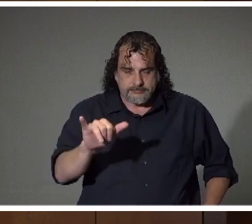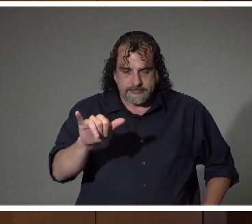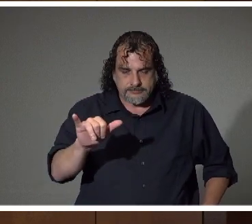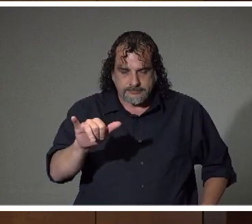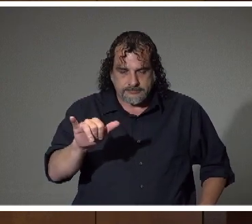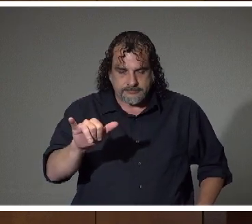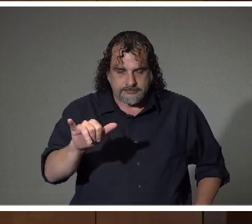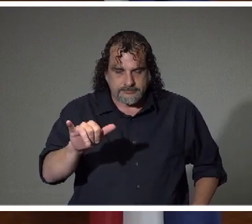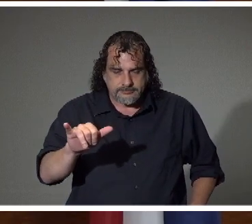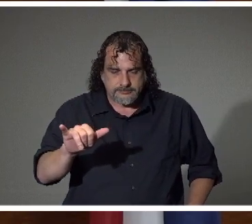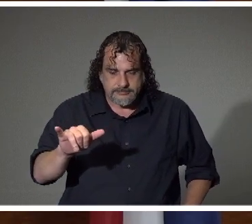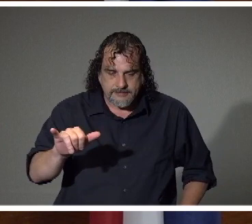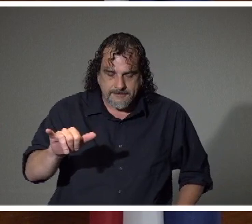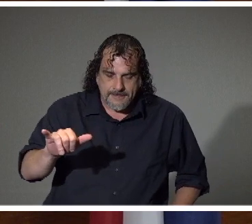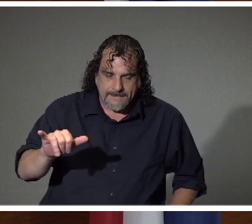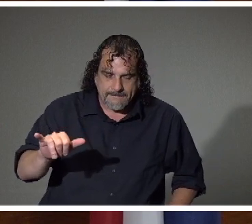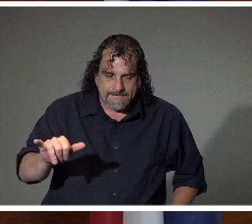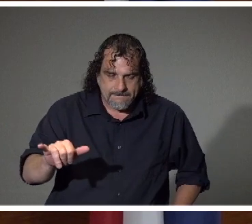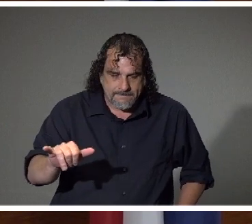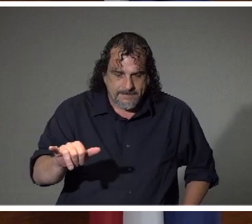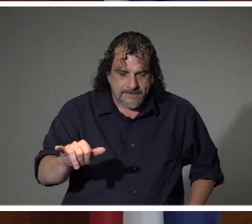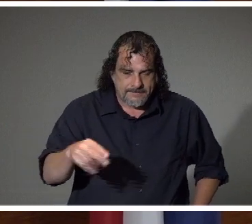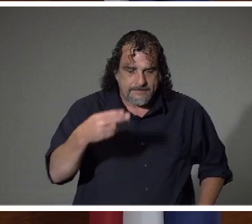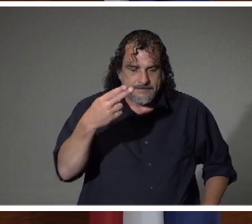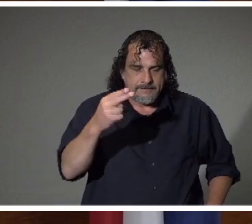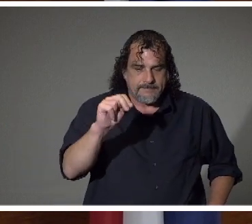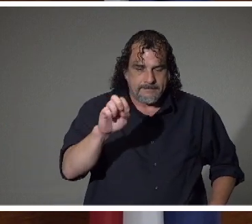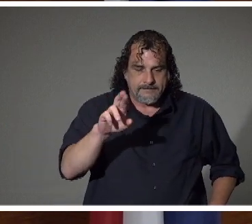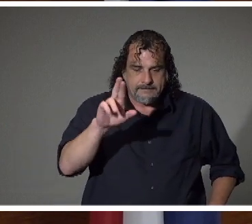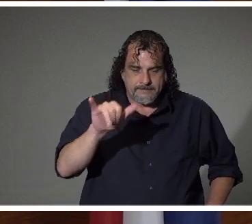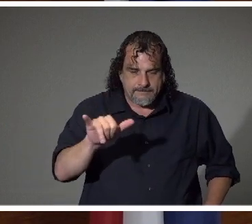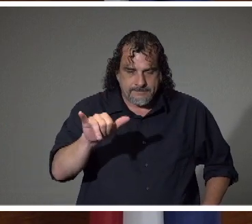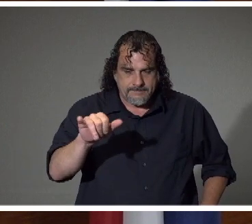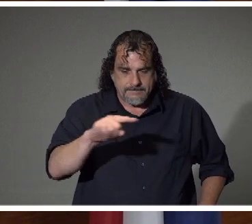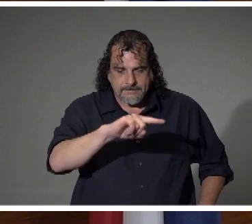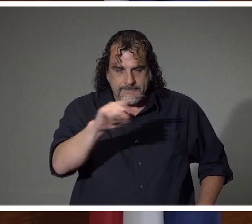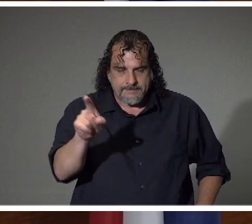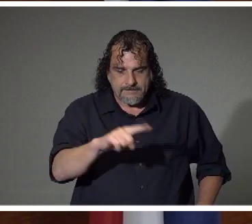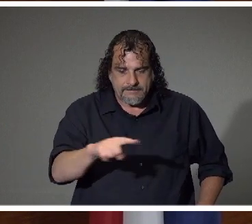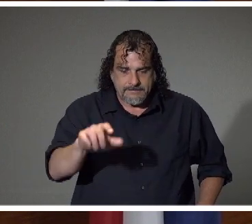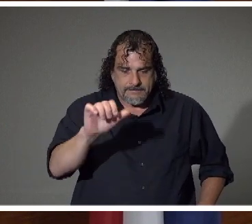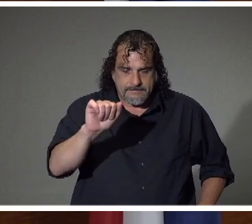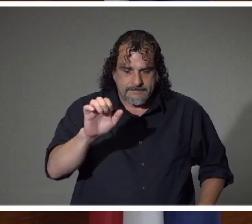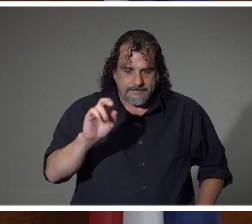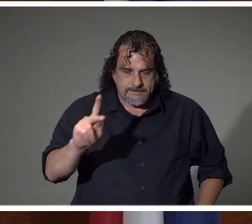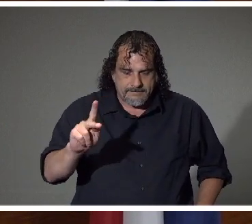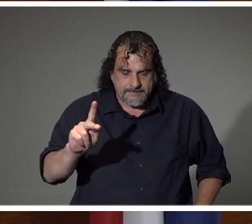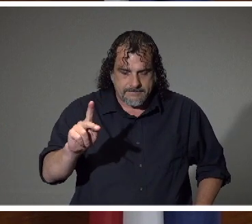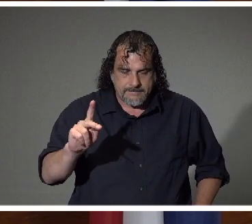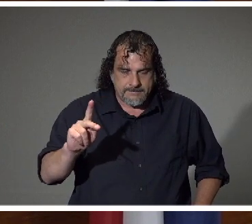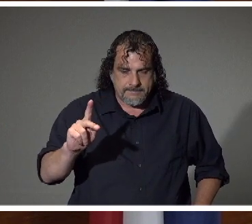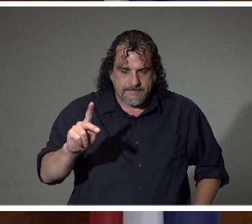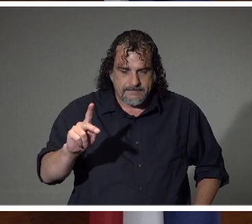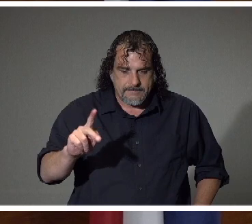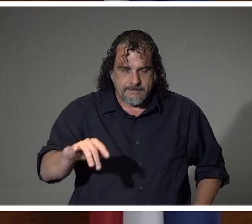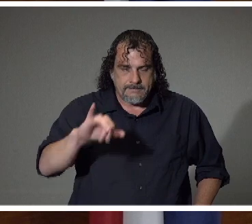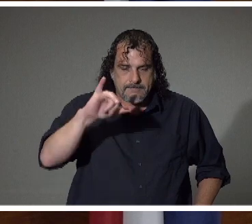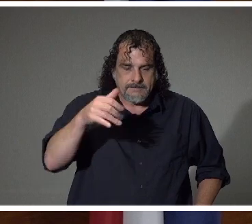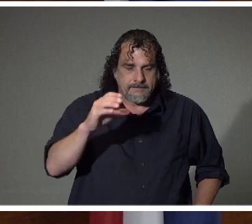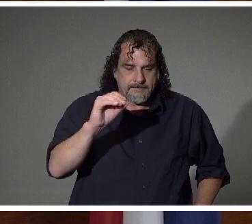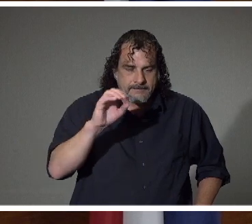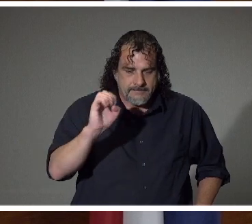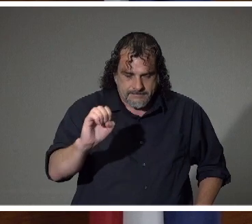at Stone High School. Happy birthday, Henry Stewart and Zach Moak over in Raymond. Happy birthday from Joe